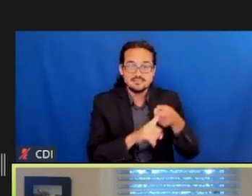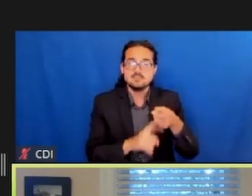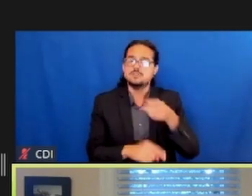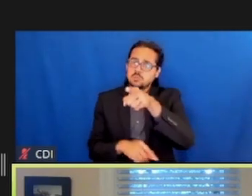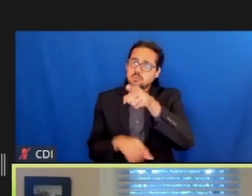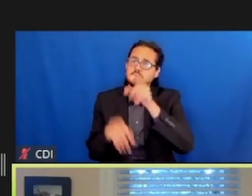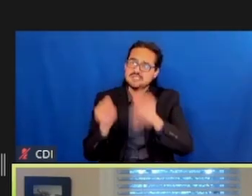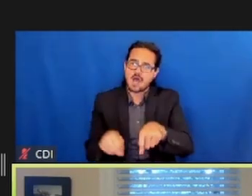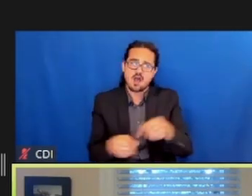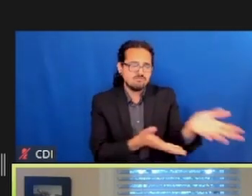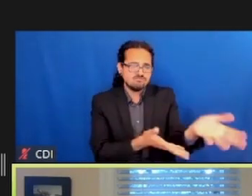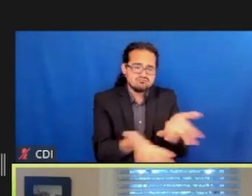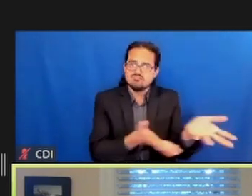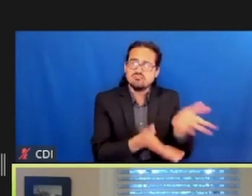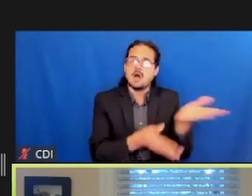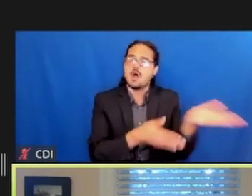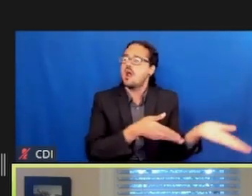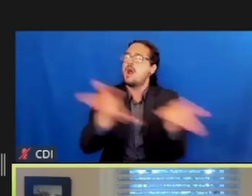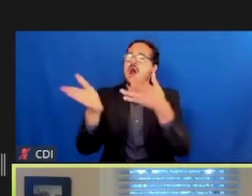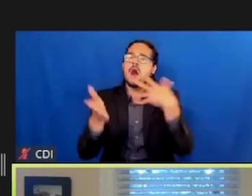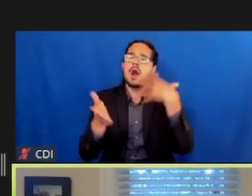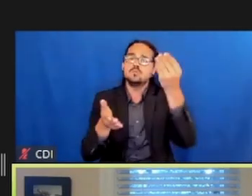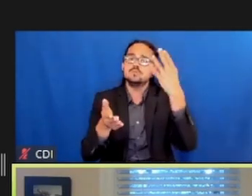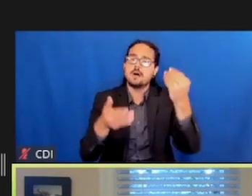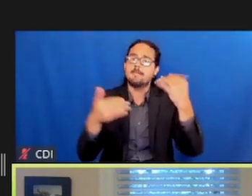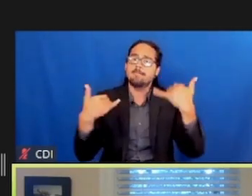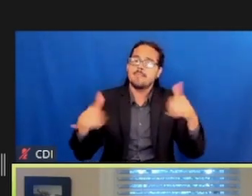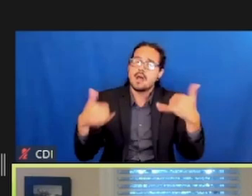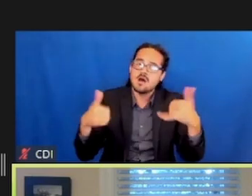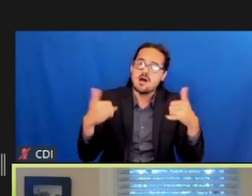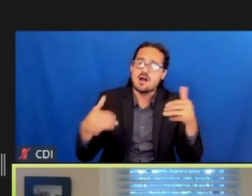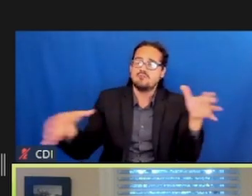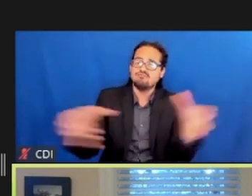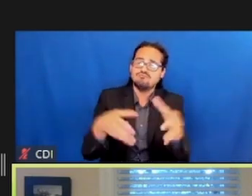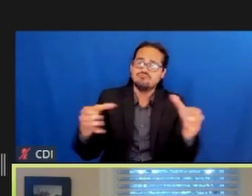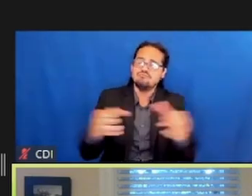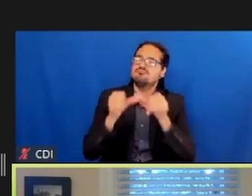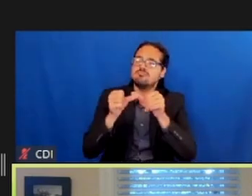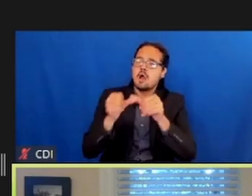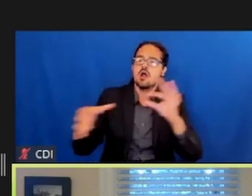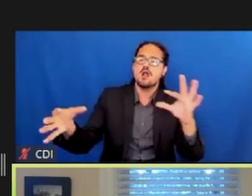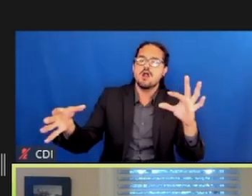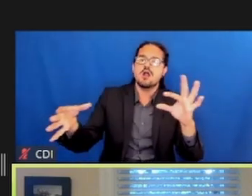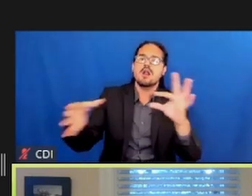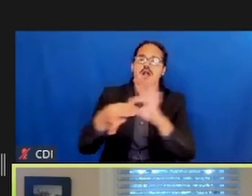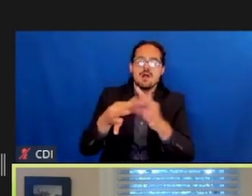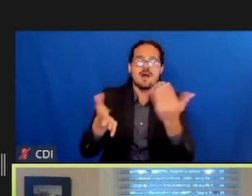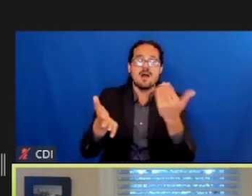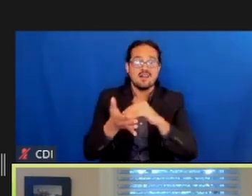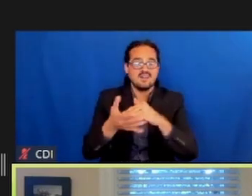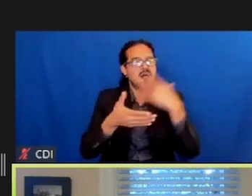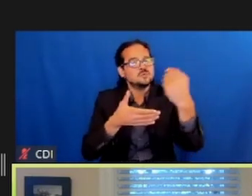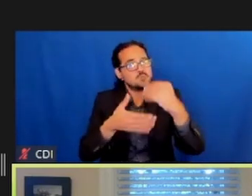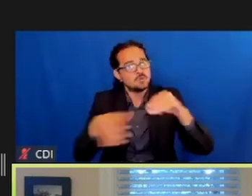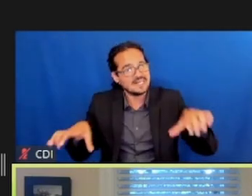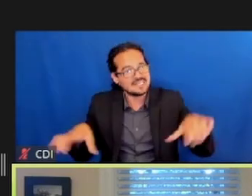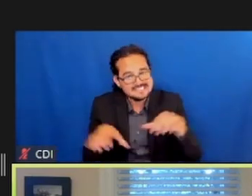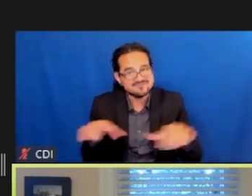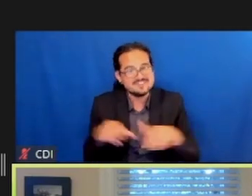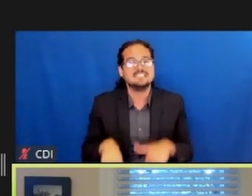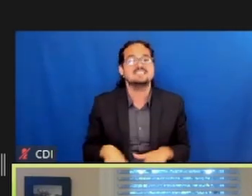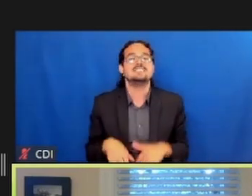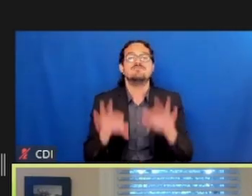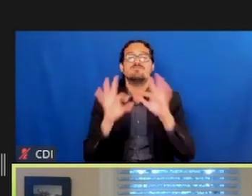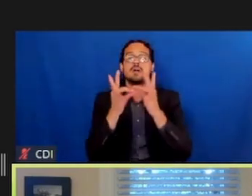connections during the summer and engaging them in activities. And again, just like I described, planning family trips and building time outdoors in your days. A lot